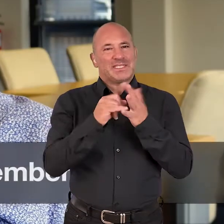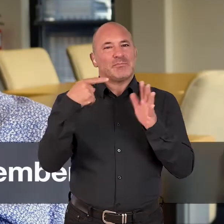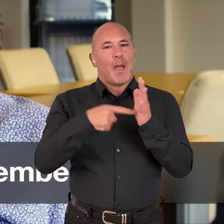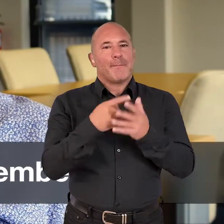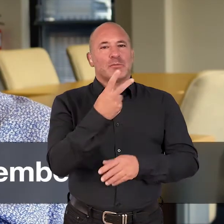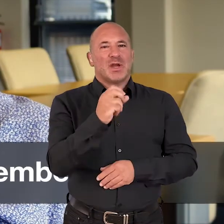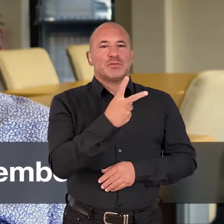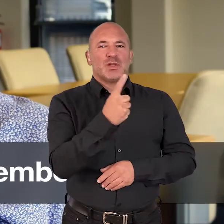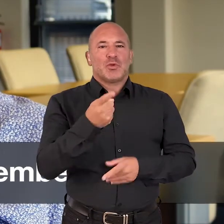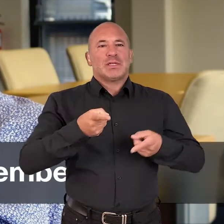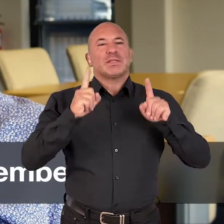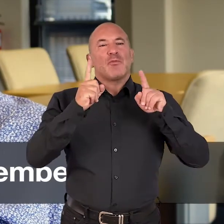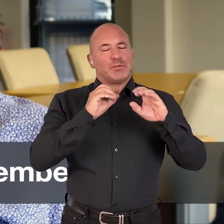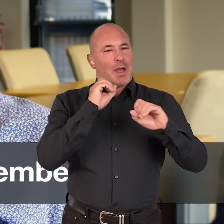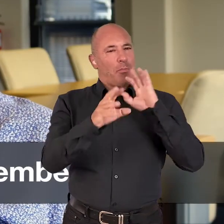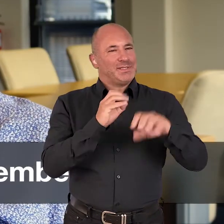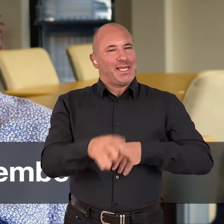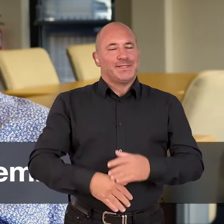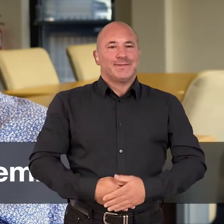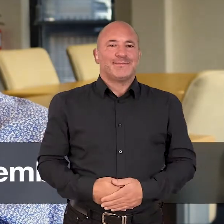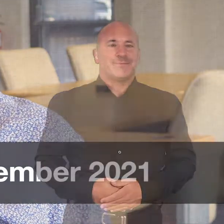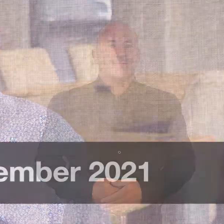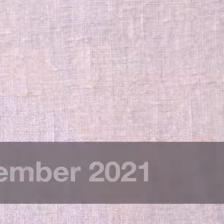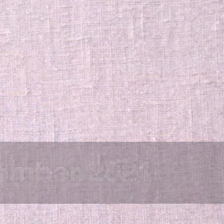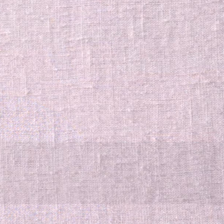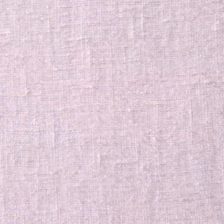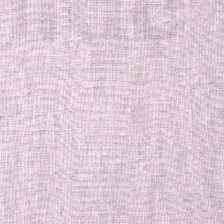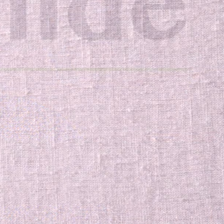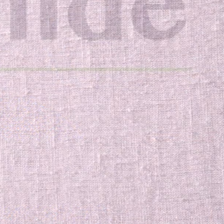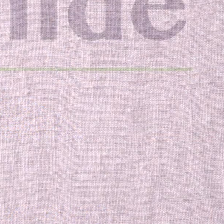Welcome to the September 2021 Directors Update.